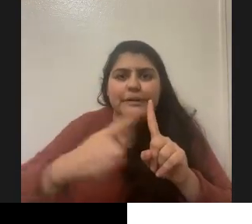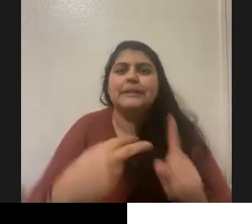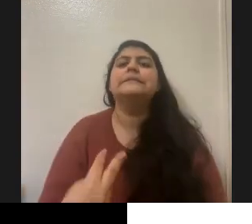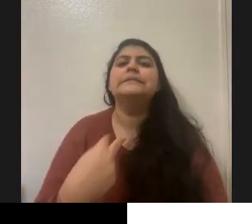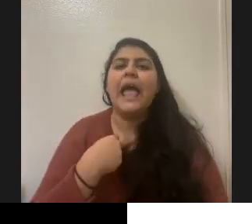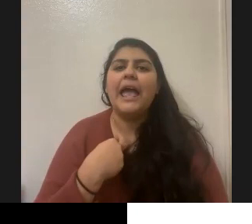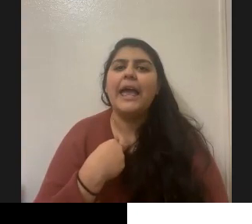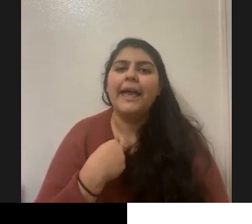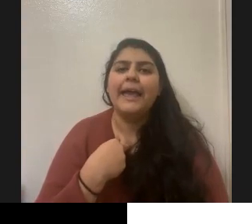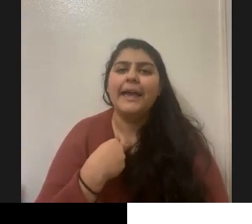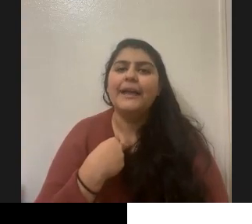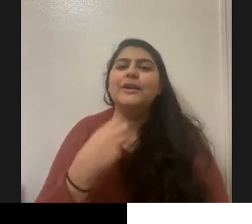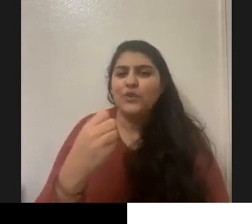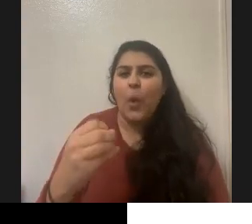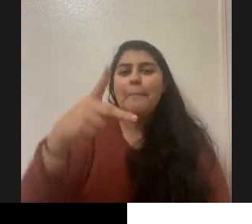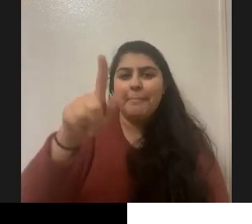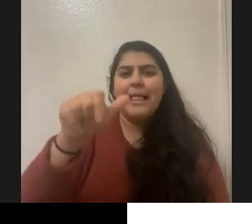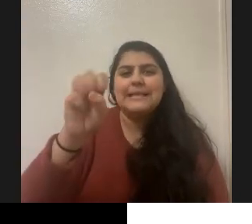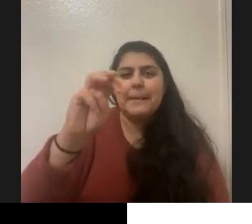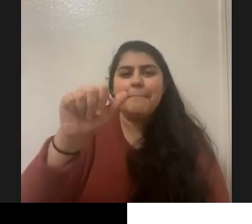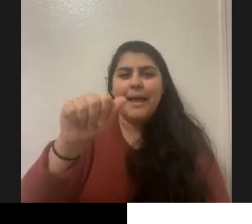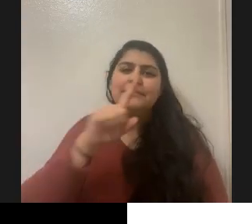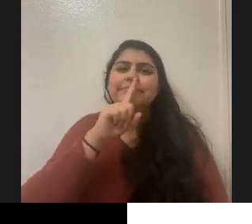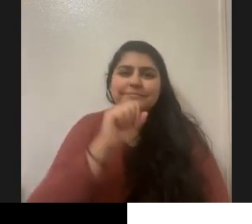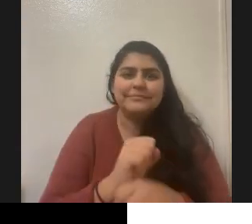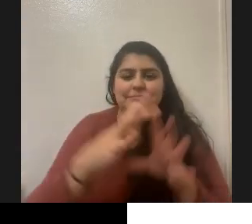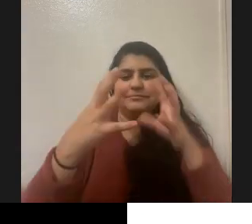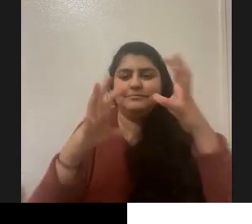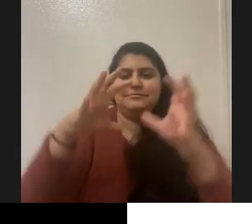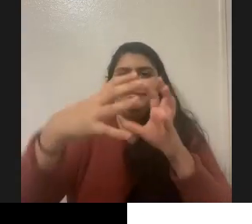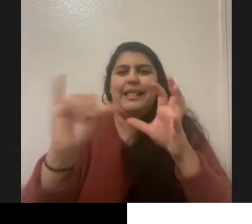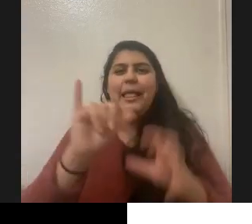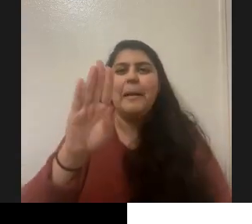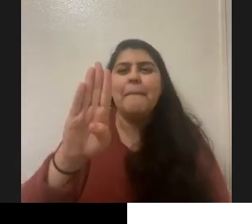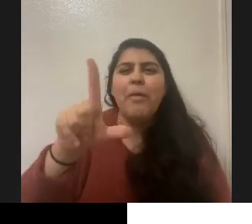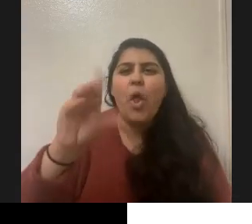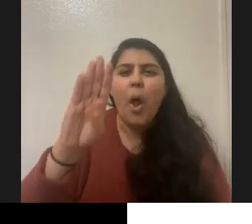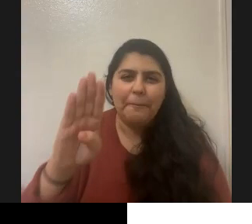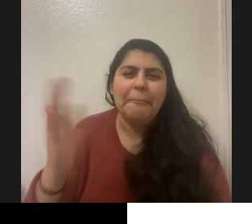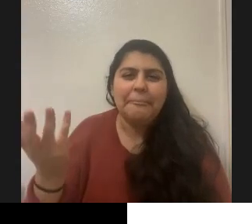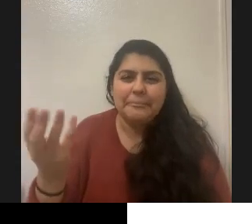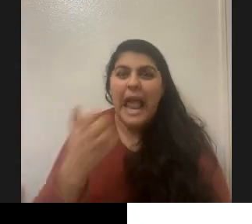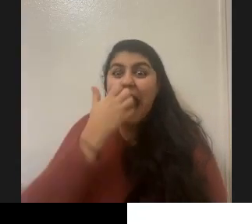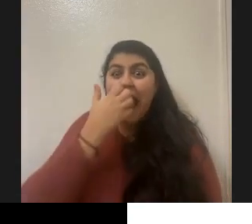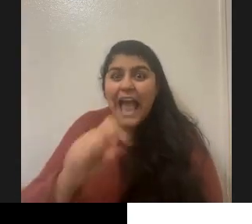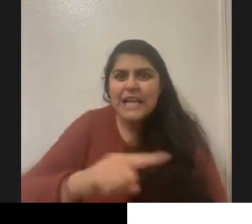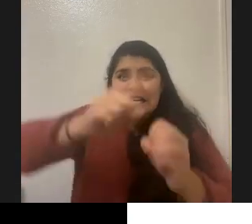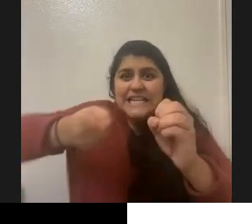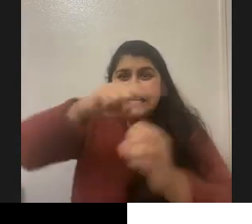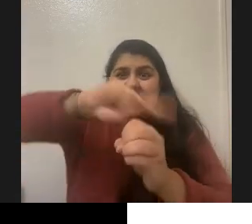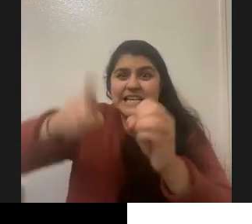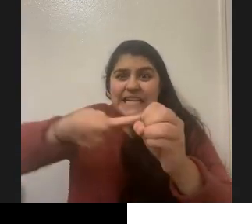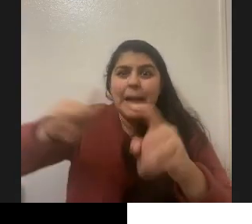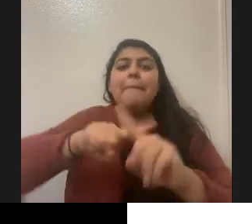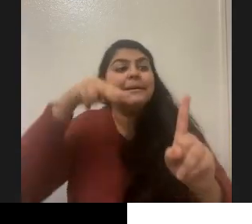forth. So that's why the plasma kind of stays in a big blob, because it's just so hot, it's running around, but it still sees the